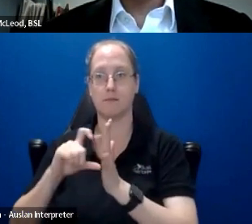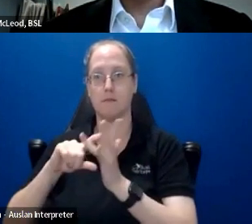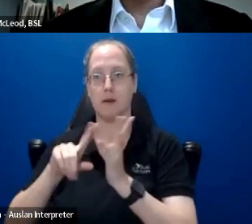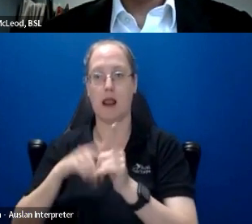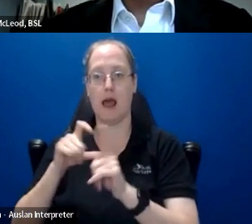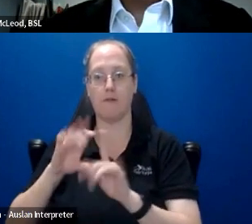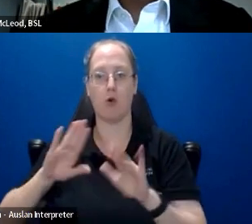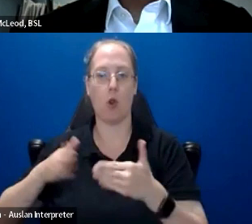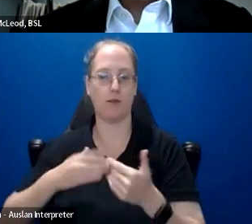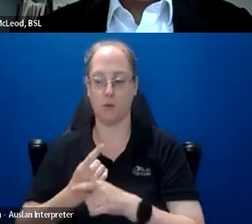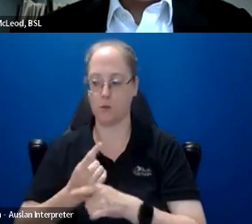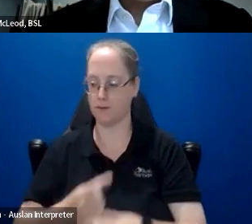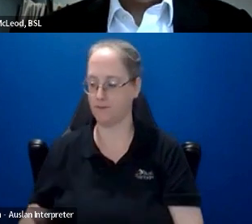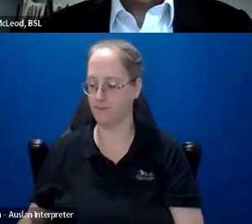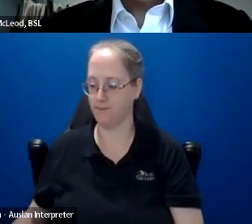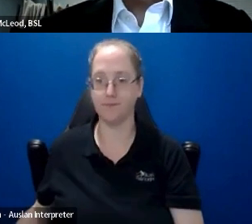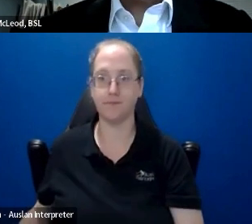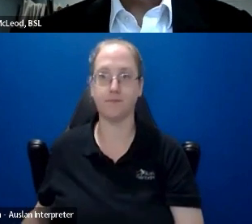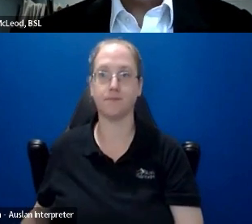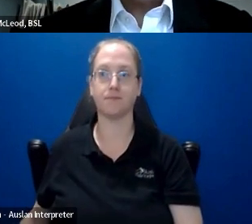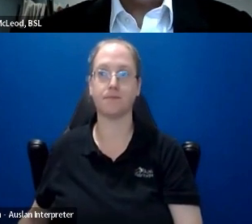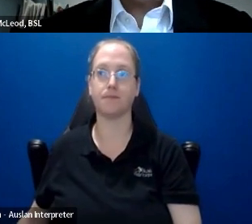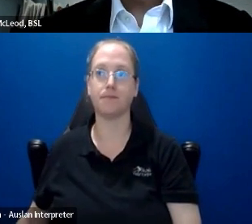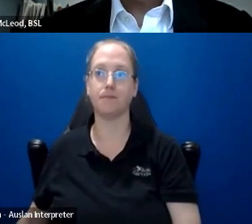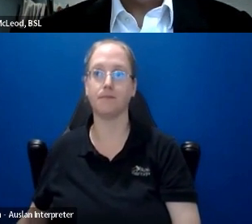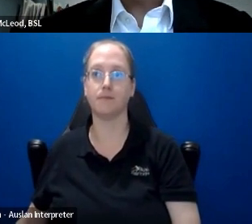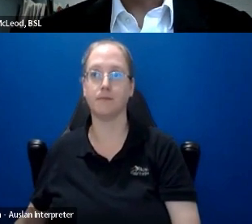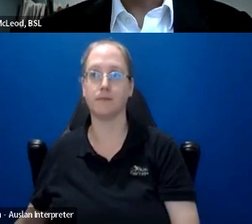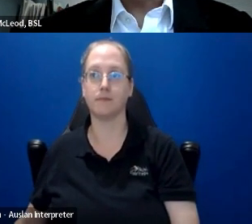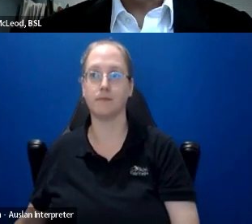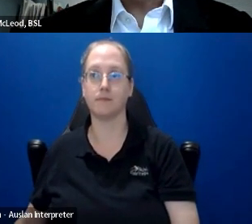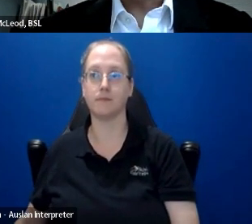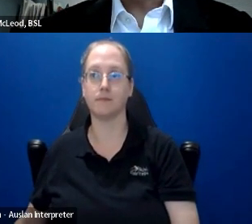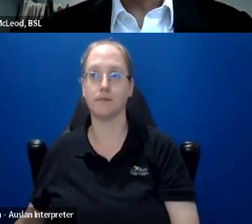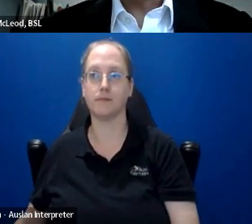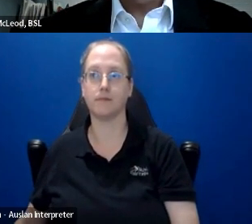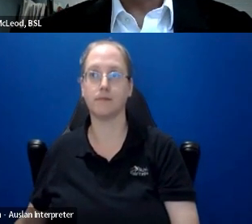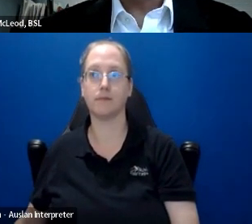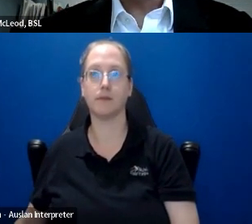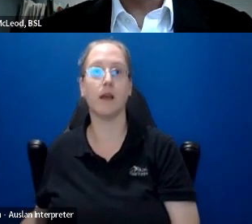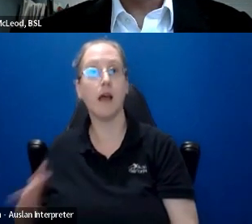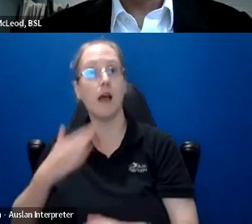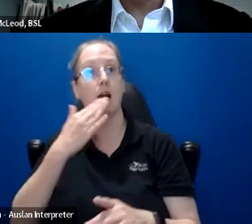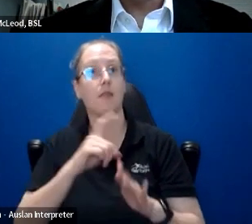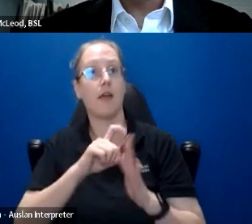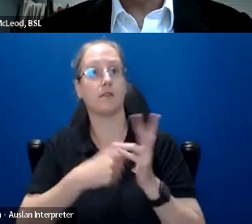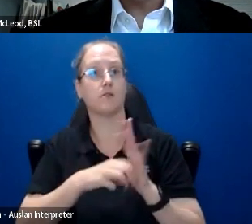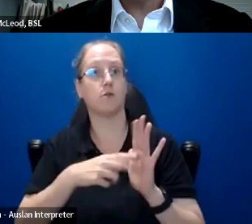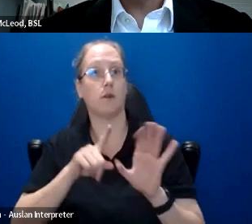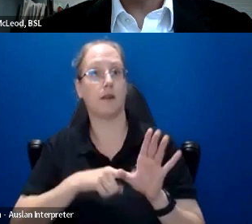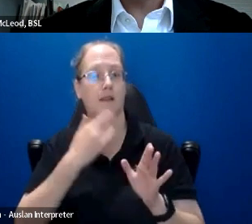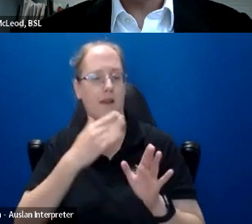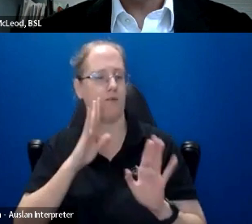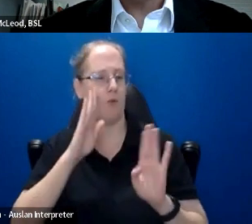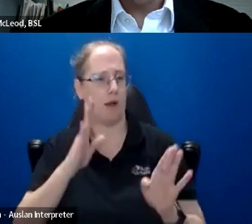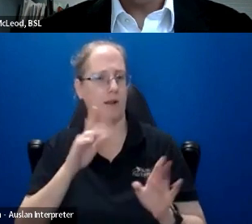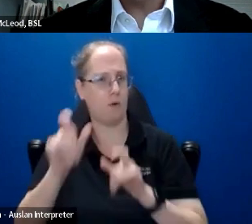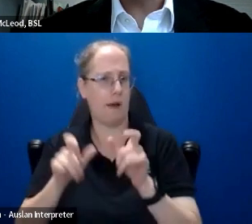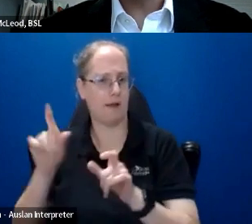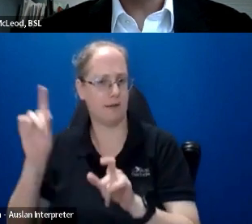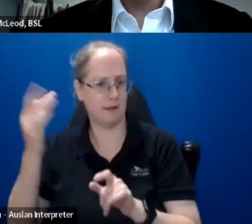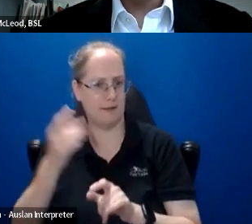Thanks, Travis. Oh, thank you, Courtney, and thanks to all of our wonderful panellists this afternoon. So